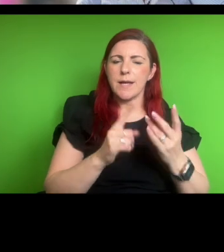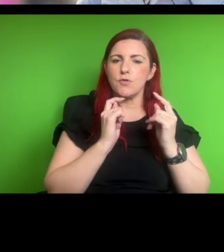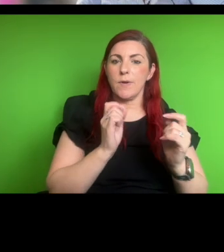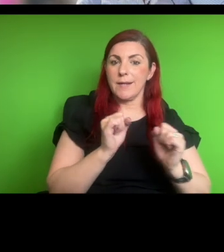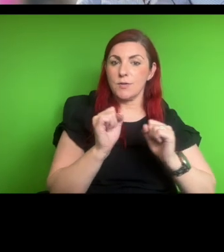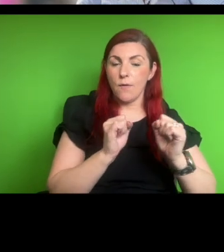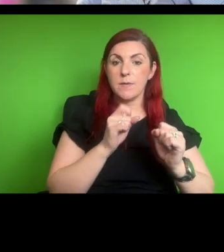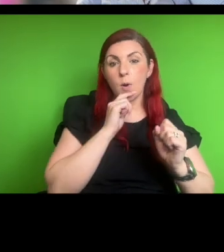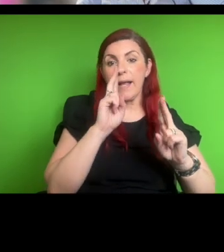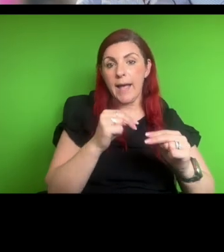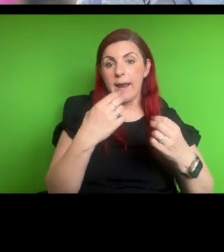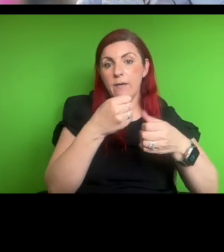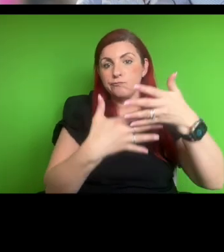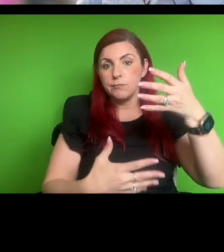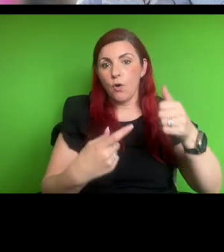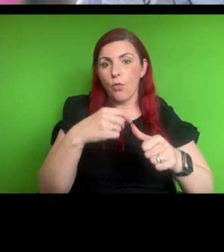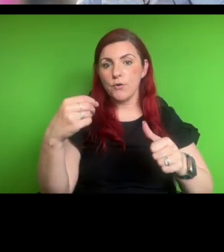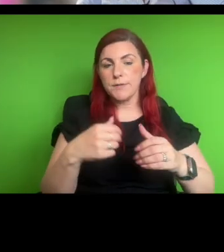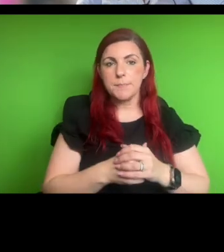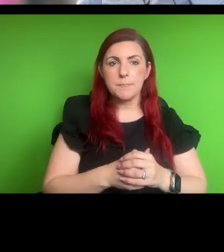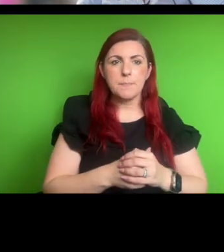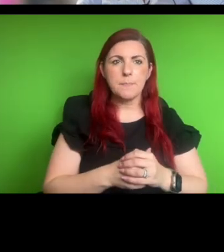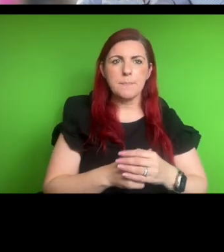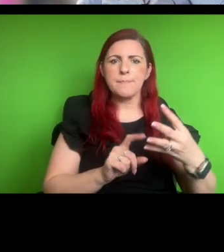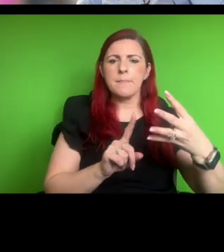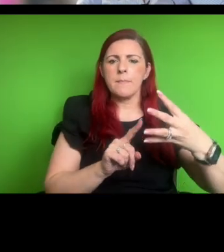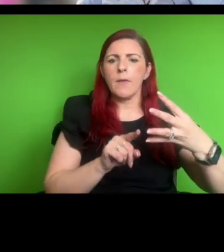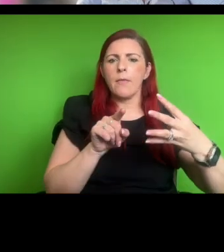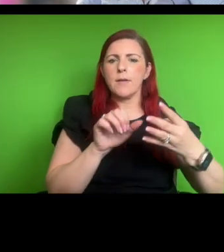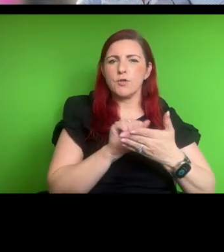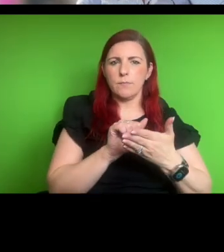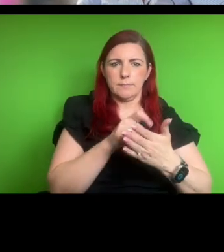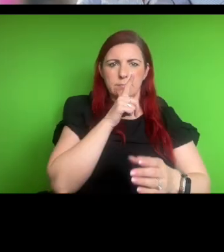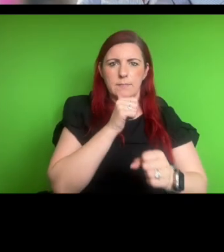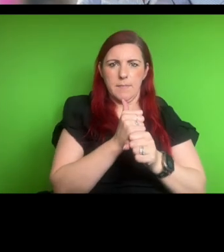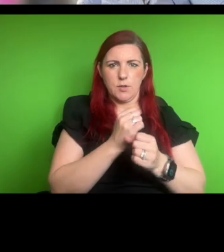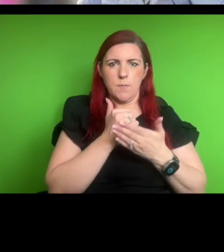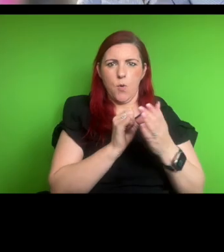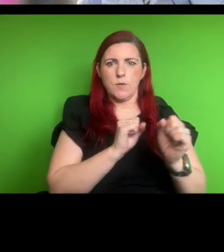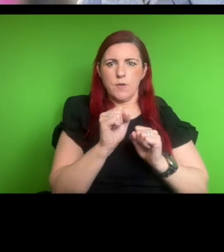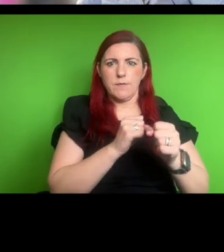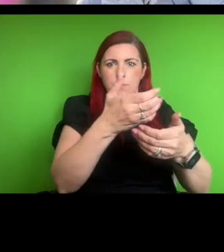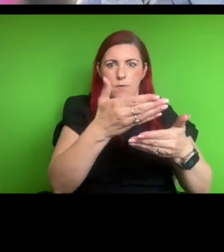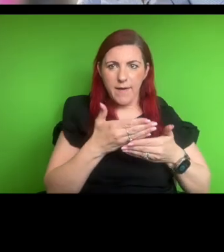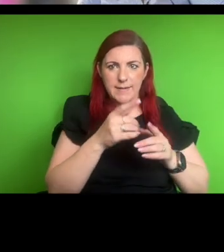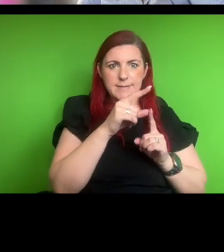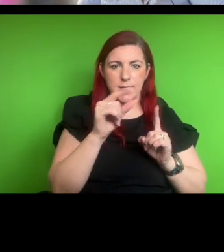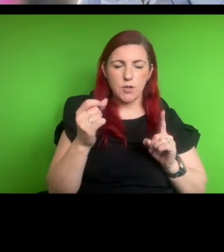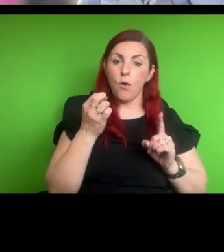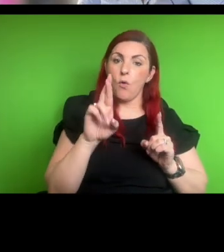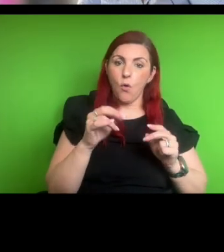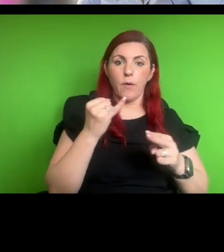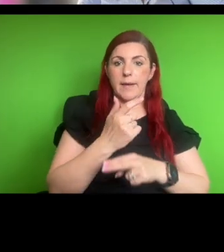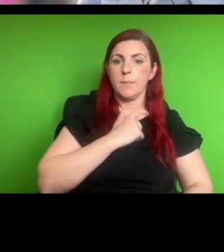And this document applies to support services that are provided digitally or face-to-face.